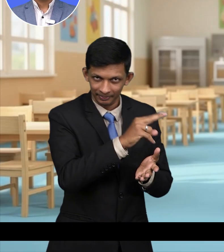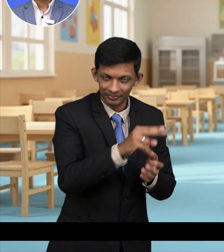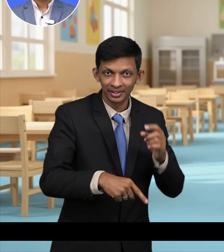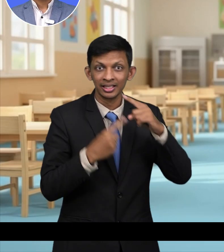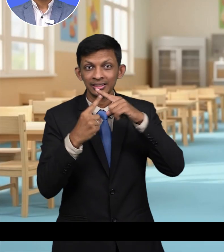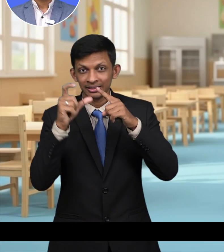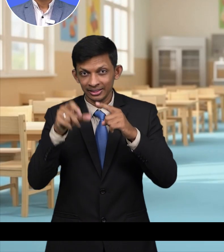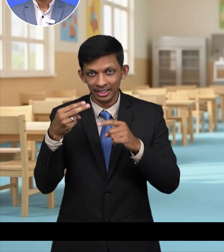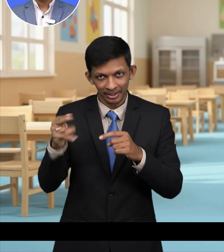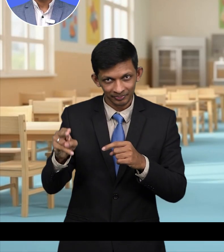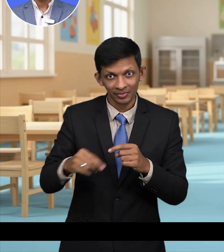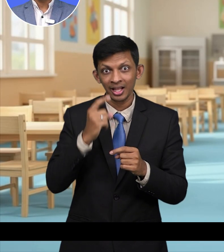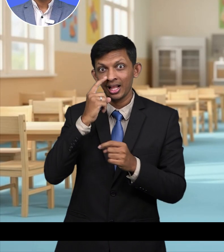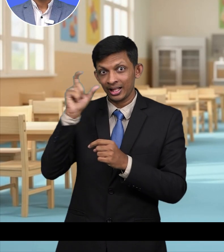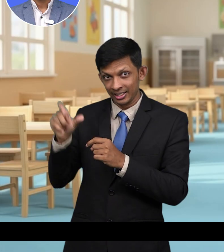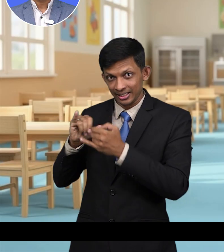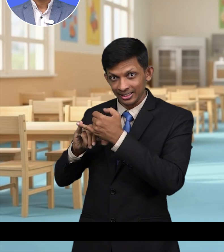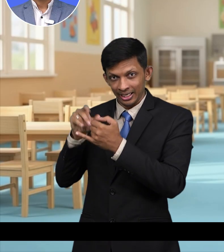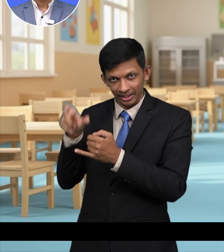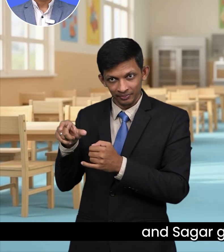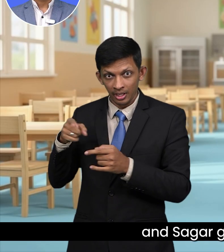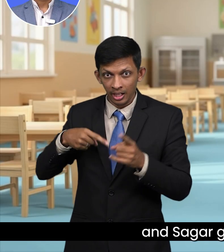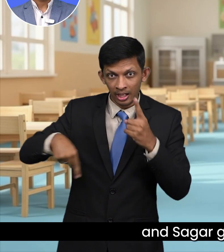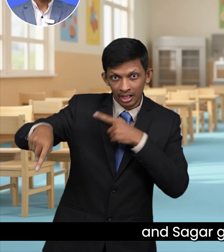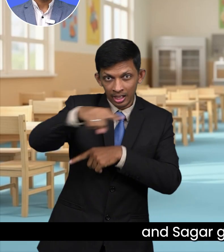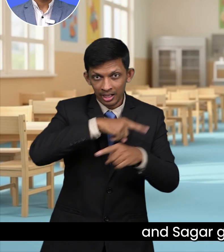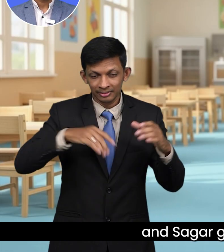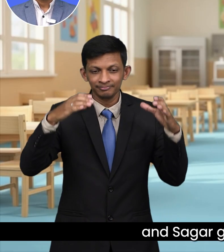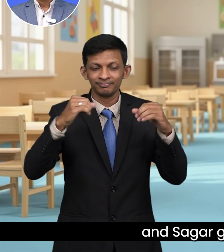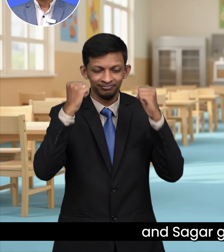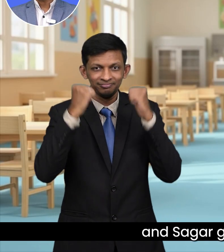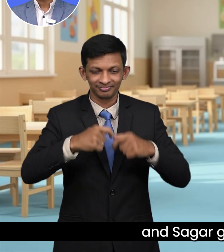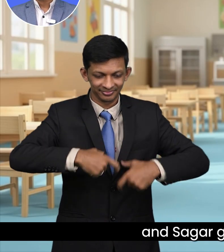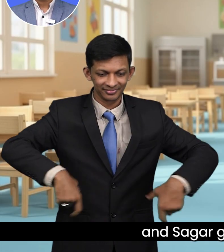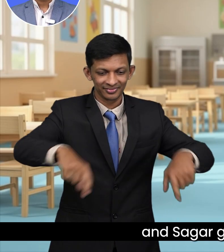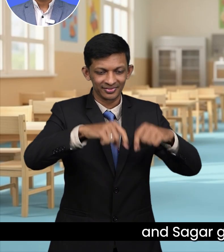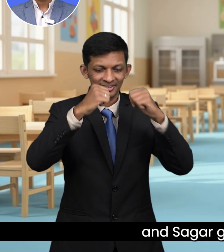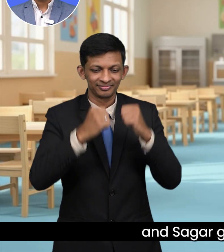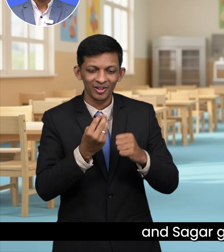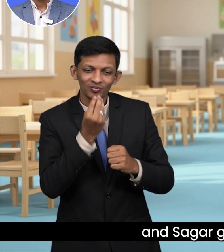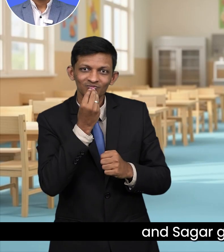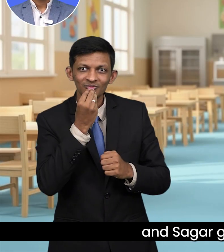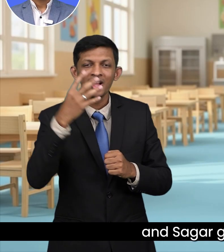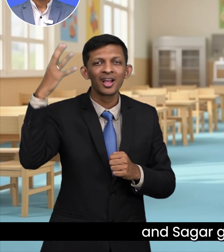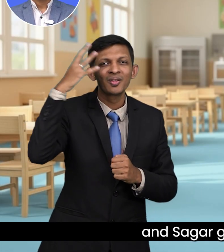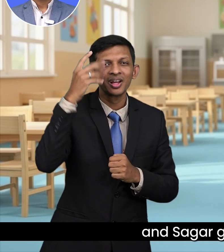Neha, Tina, and Sagar gathered at the lunch